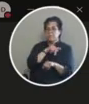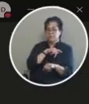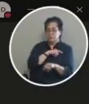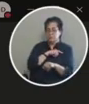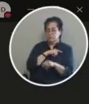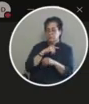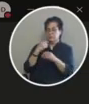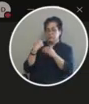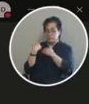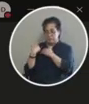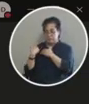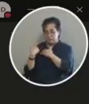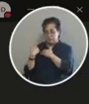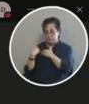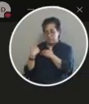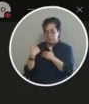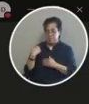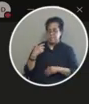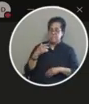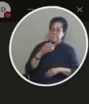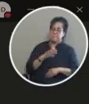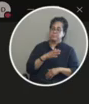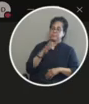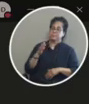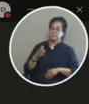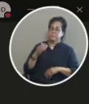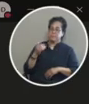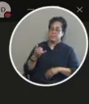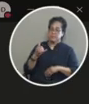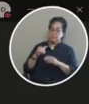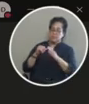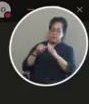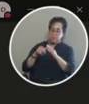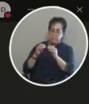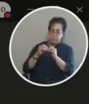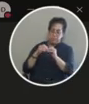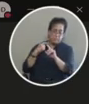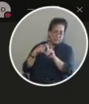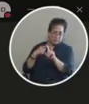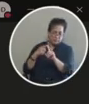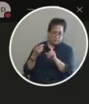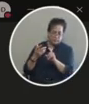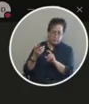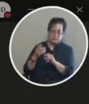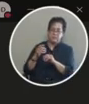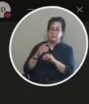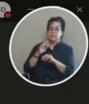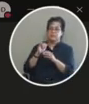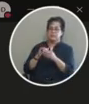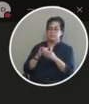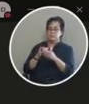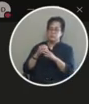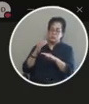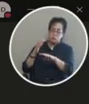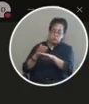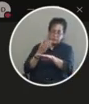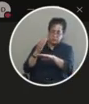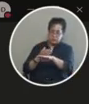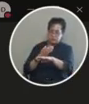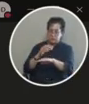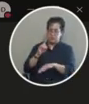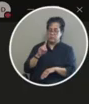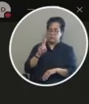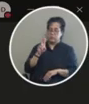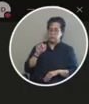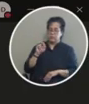liable. Now, let's emphasize something far more positive, and that would be the restoration of the